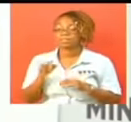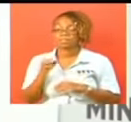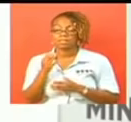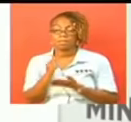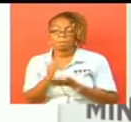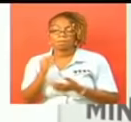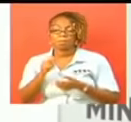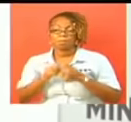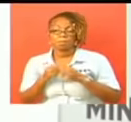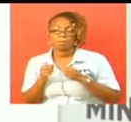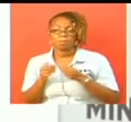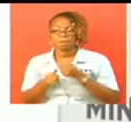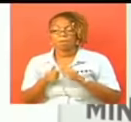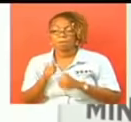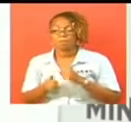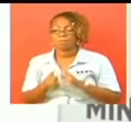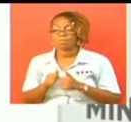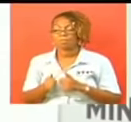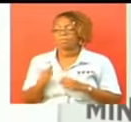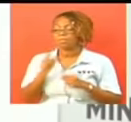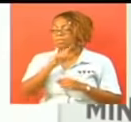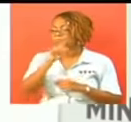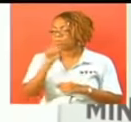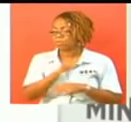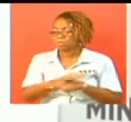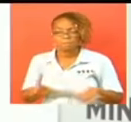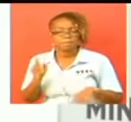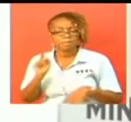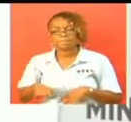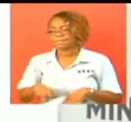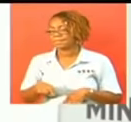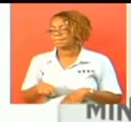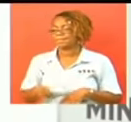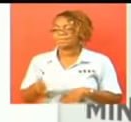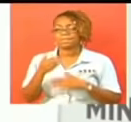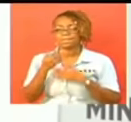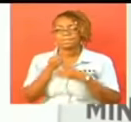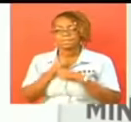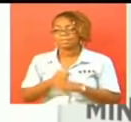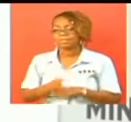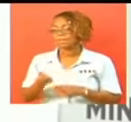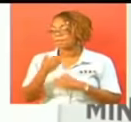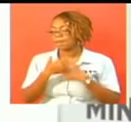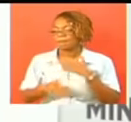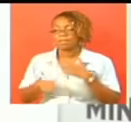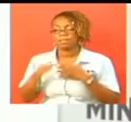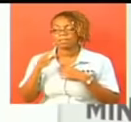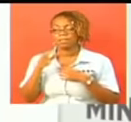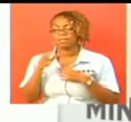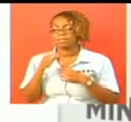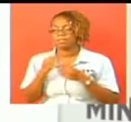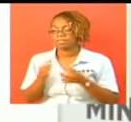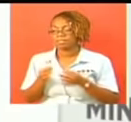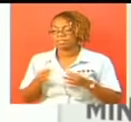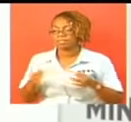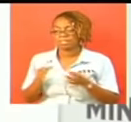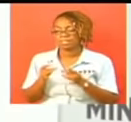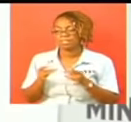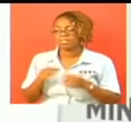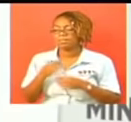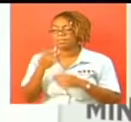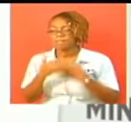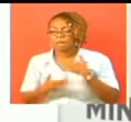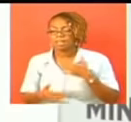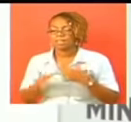also no need to take a blood thinner before going for your vaccination. I hope that answers those questions, Al.